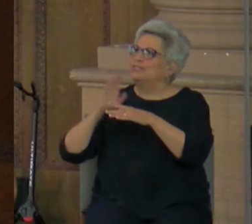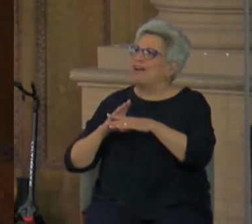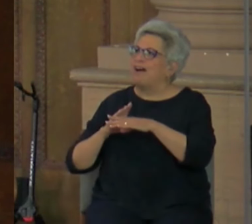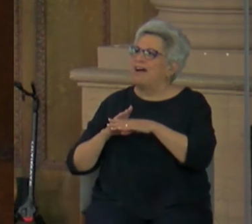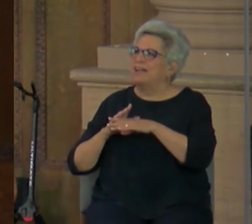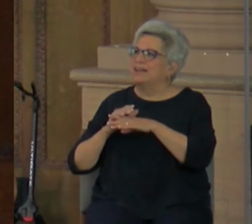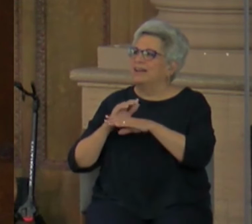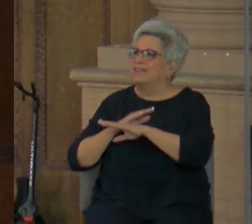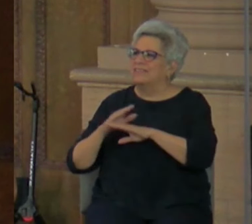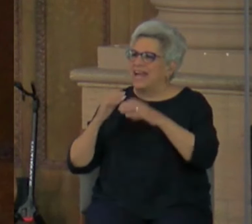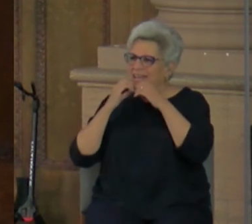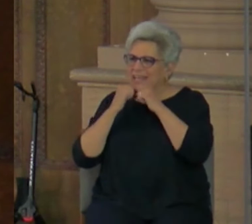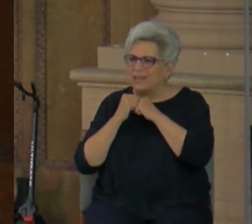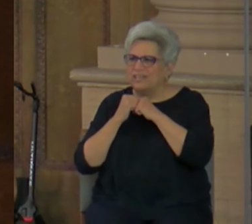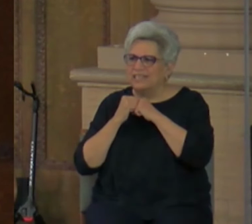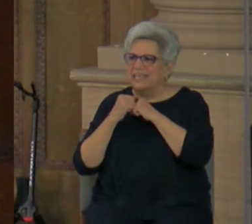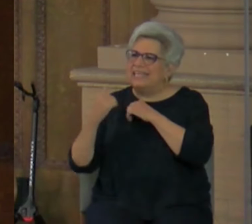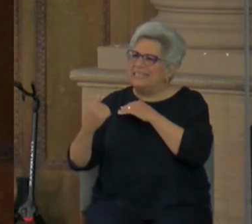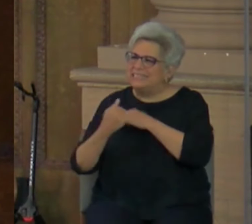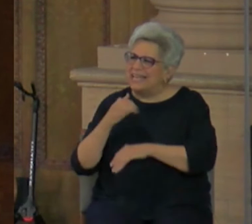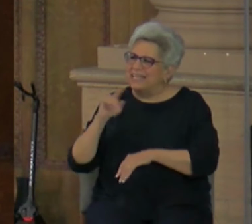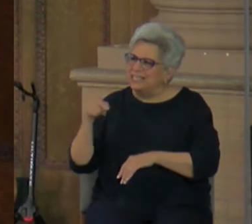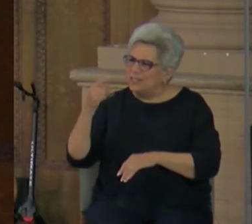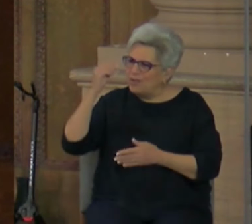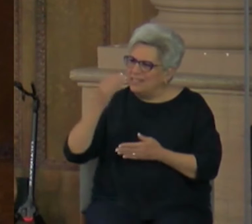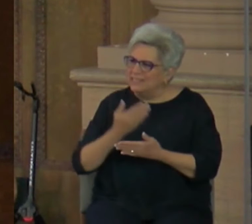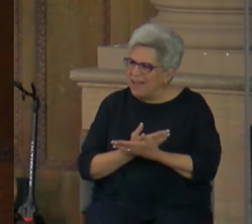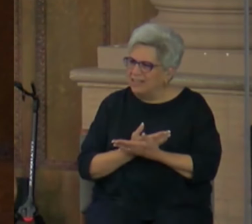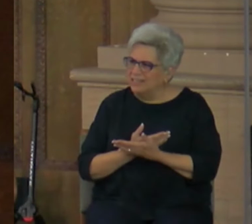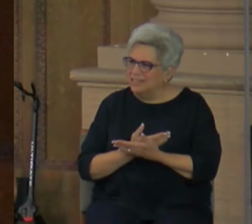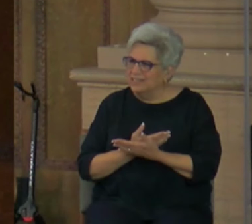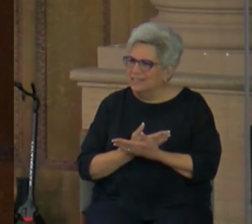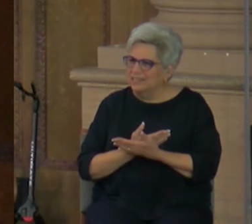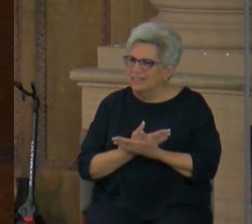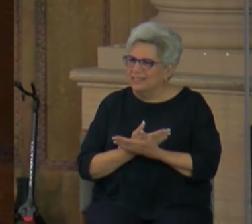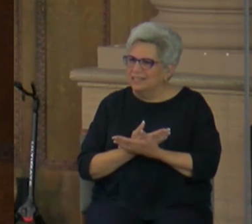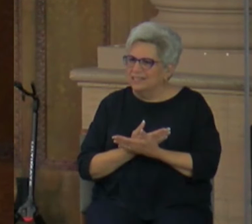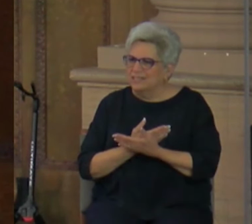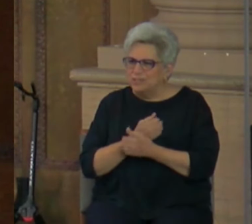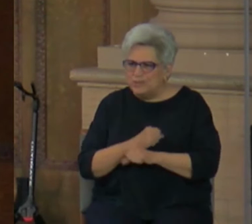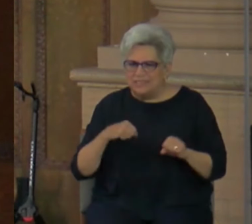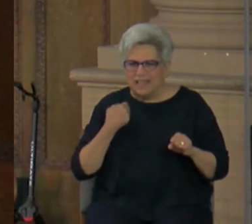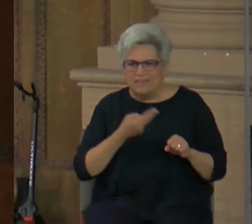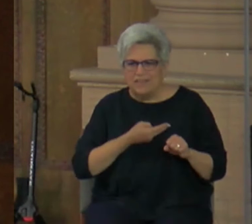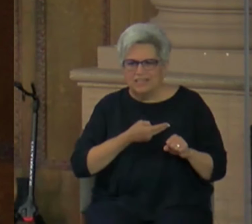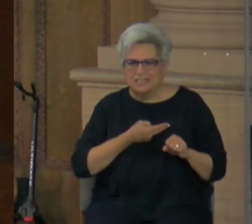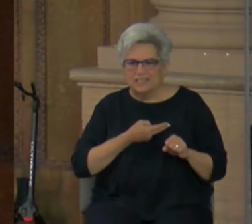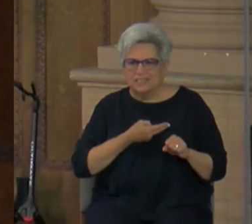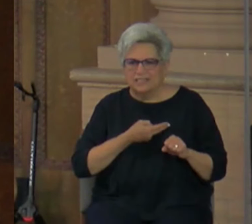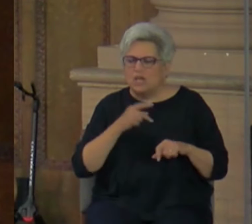We can't say that he doesn't know what it's like, because he's been there.